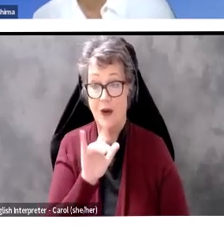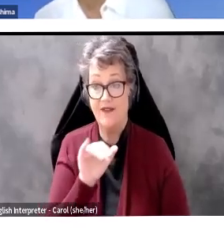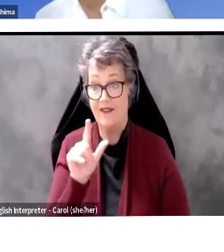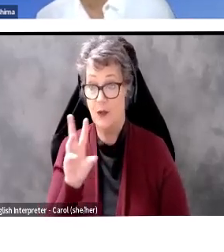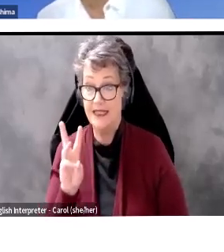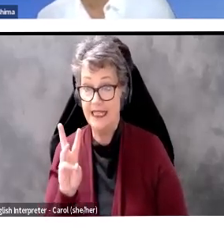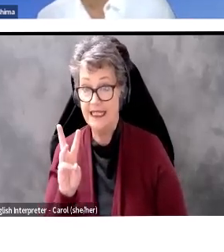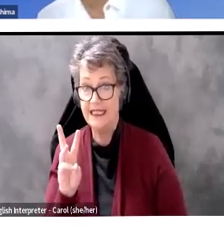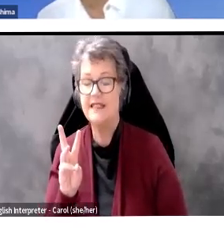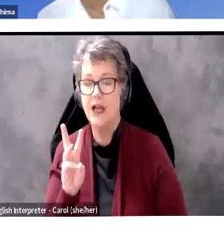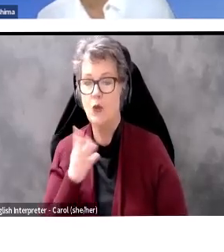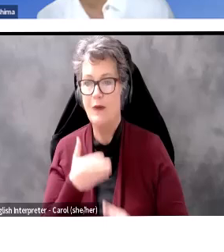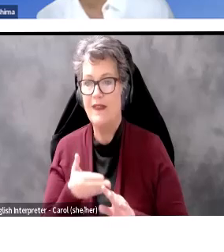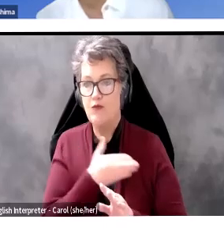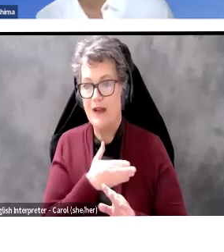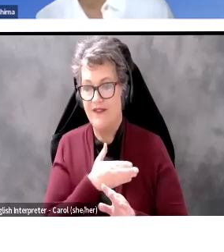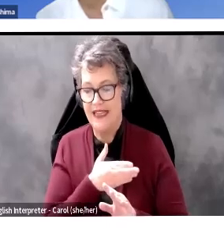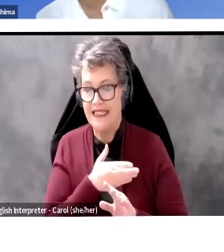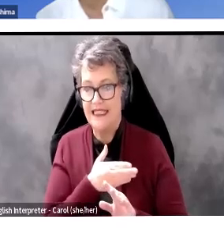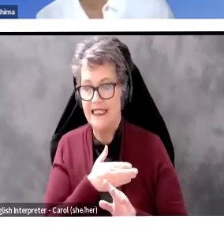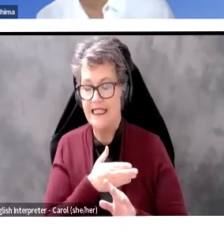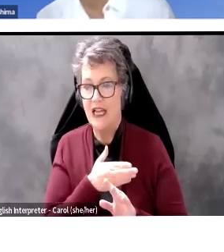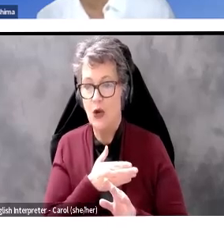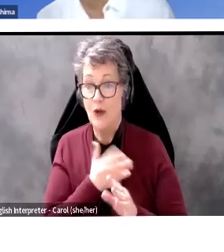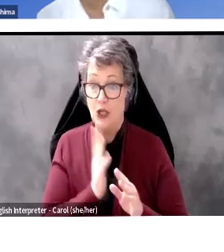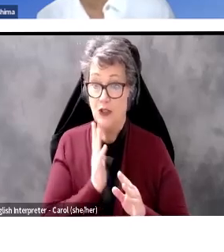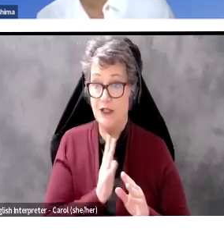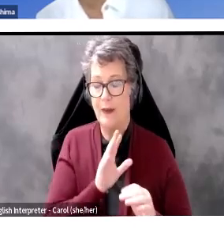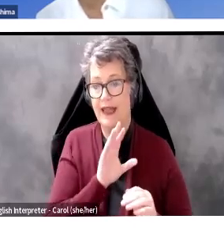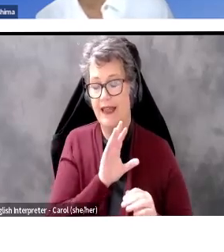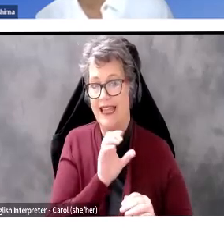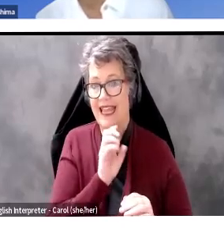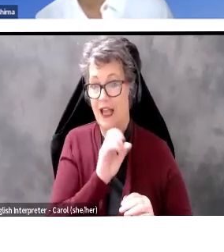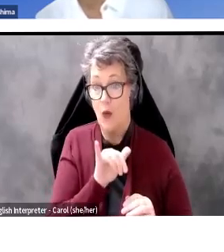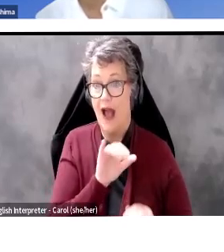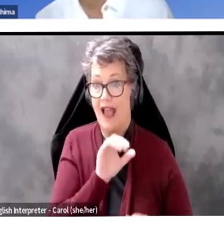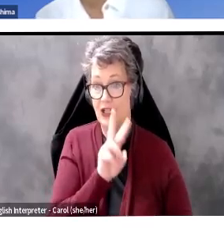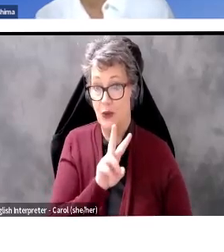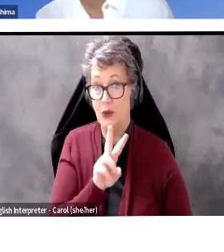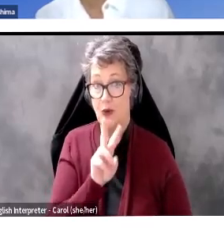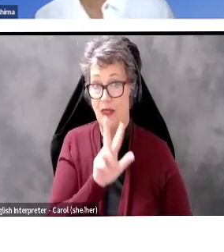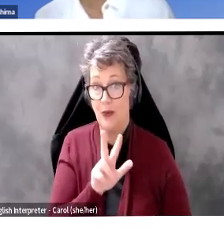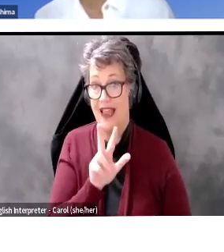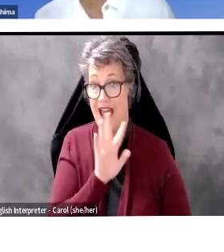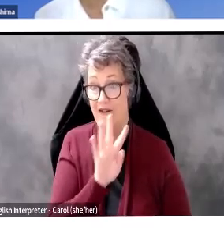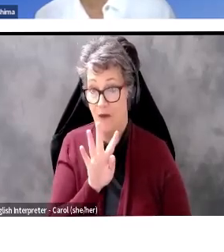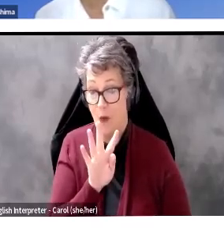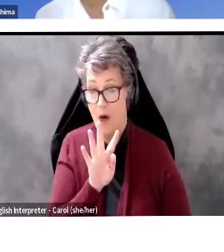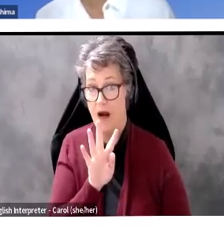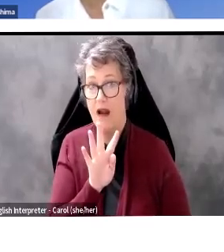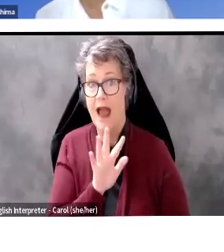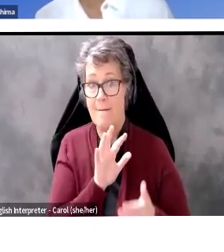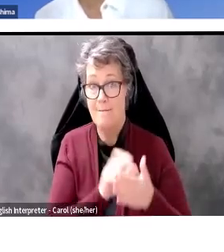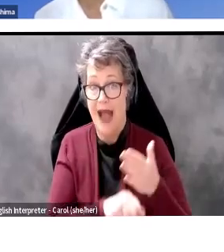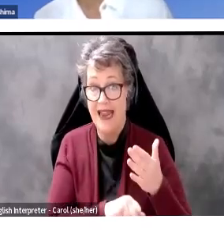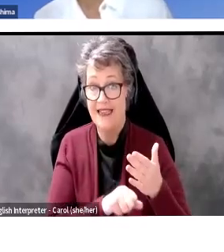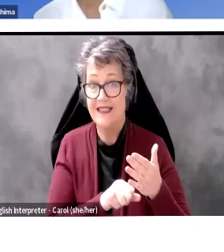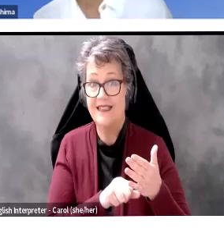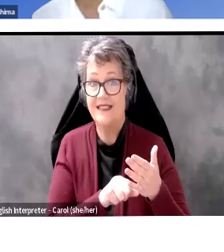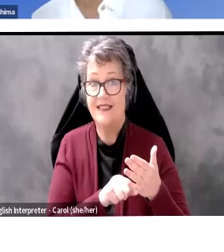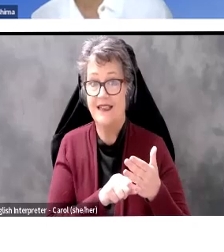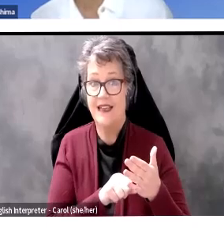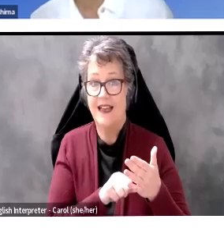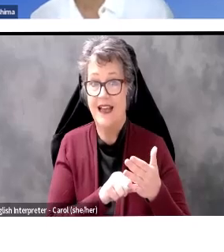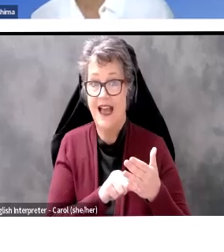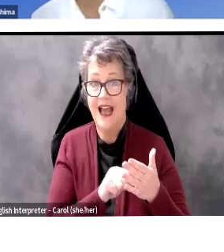26 will be the previous end of year 2, 3, and 4 minus the 1-year grads and completers. End of year 2 will be the